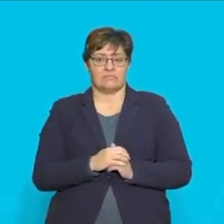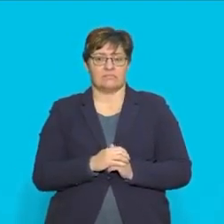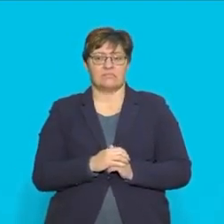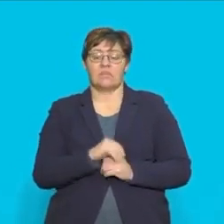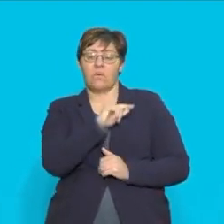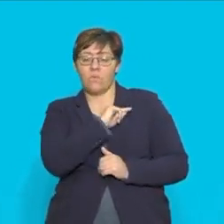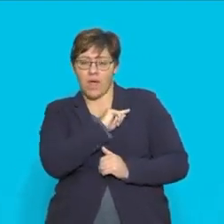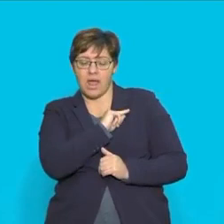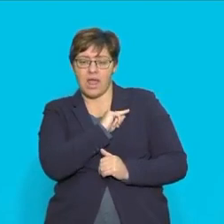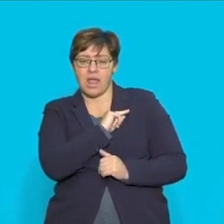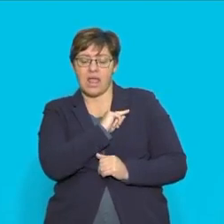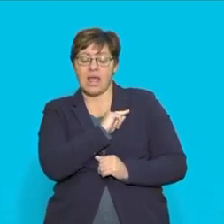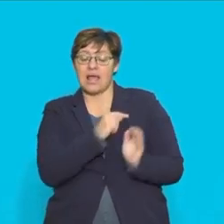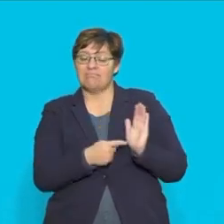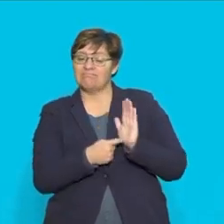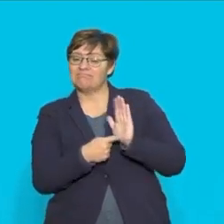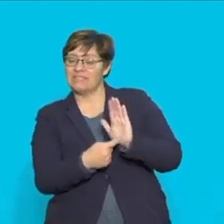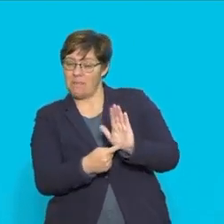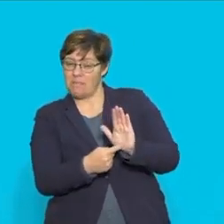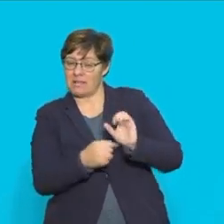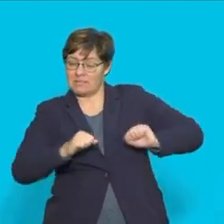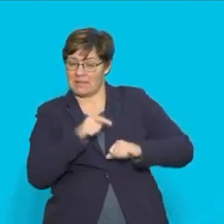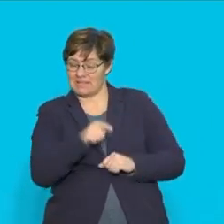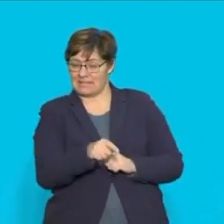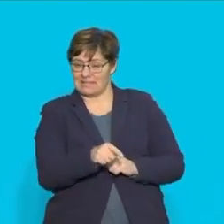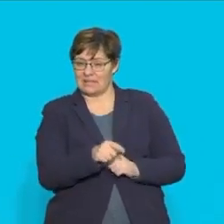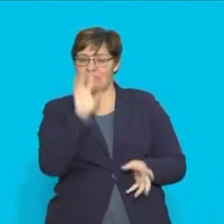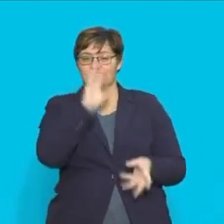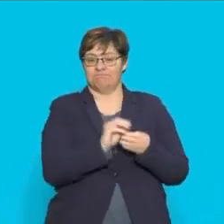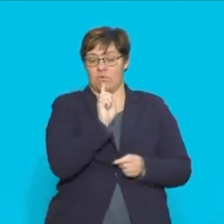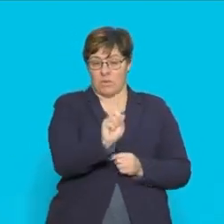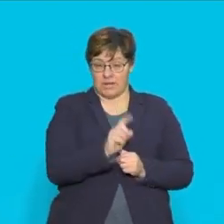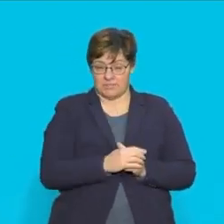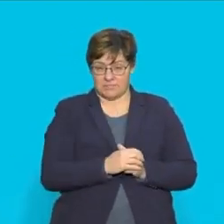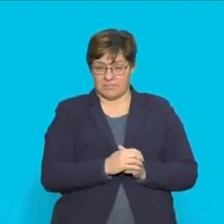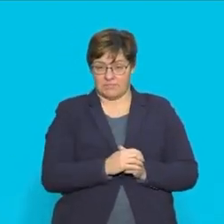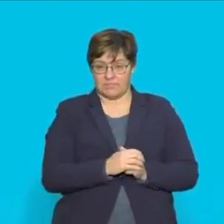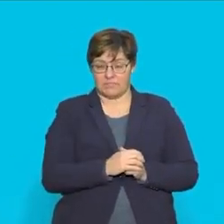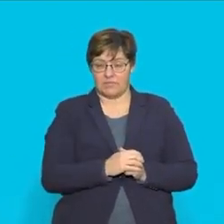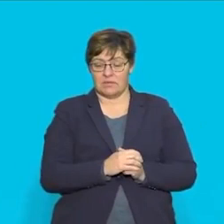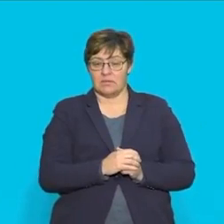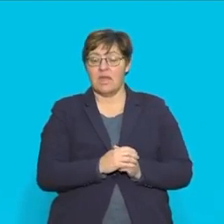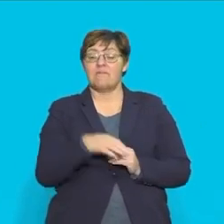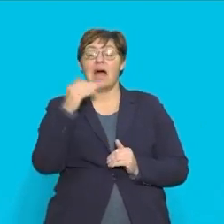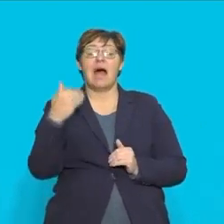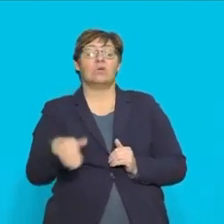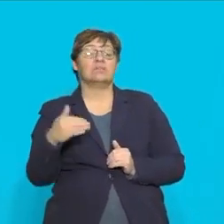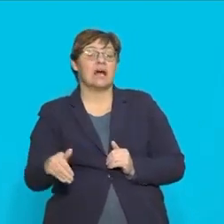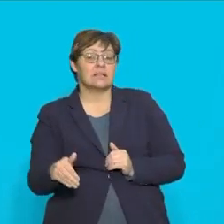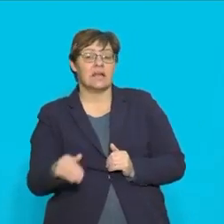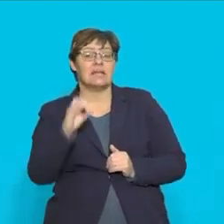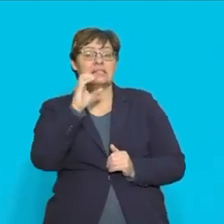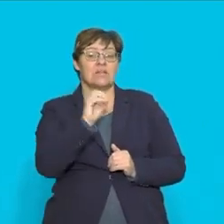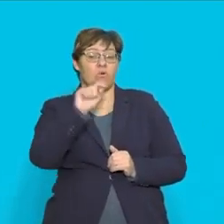together? Because the sample space, everything in the sample space adds up to 1. Are we together? If outside